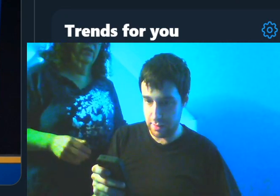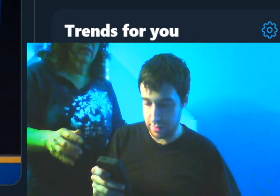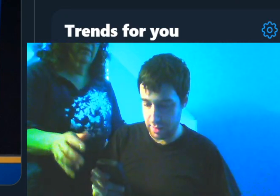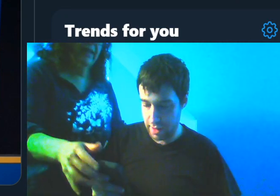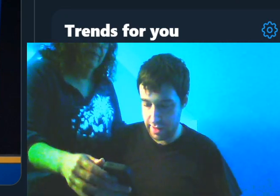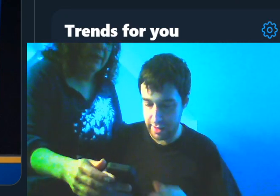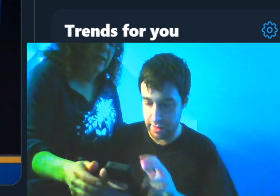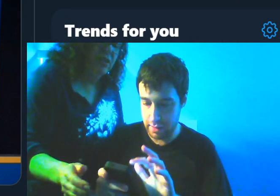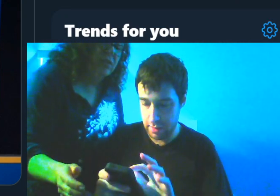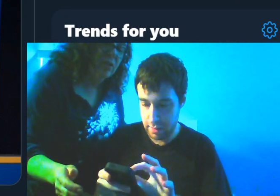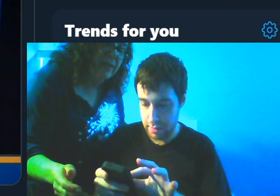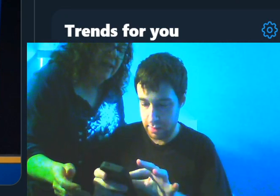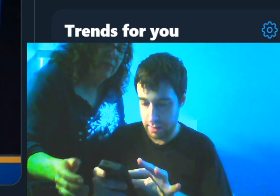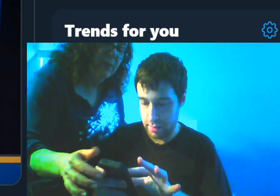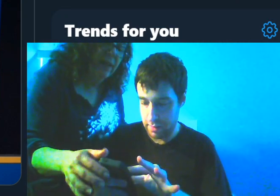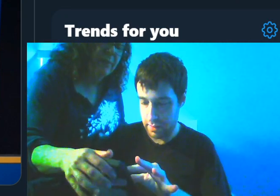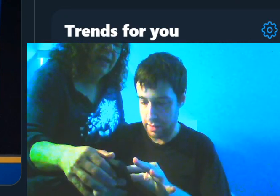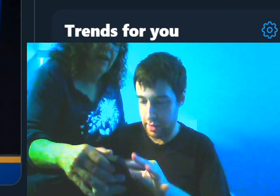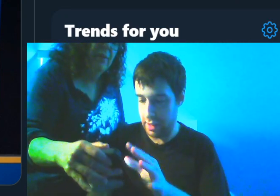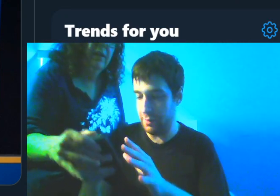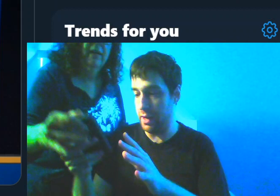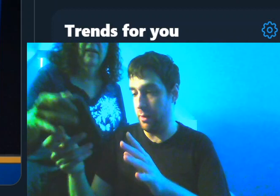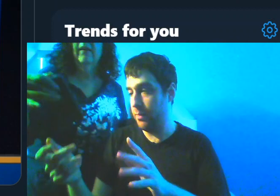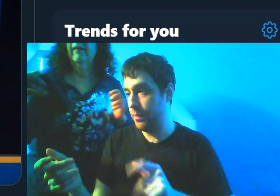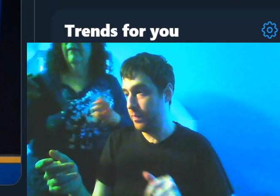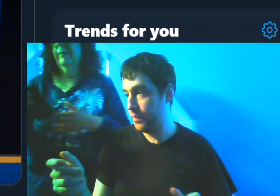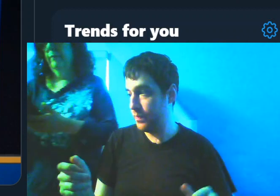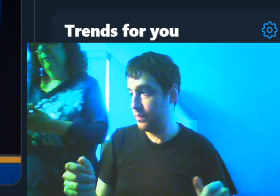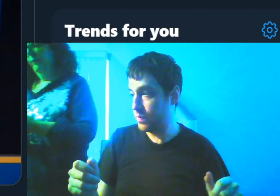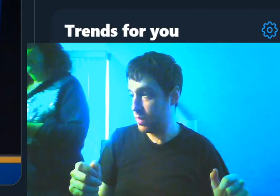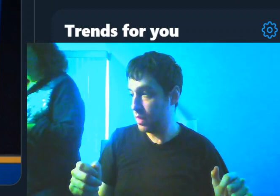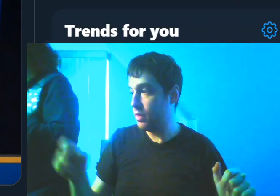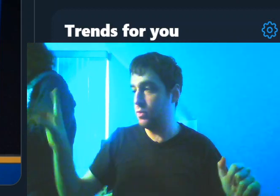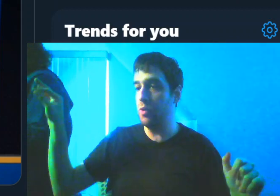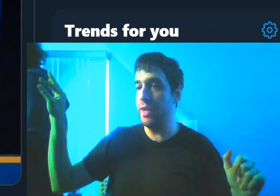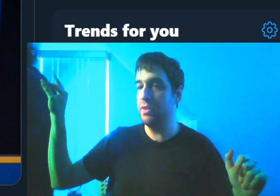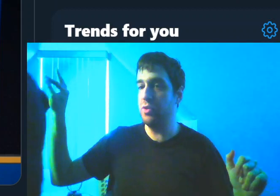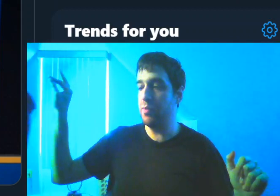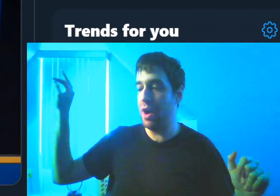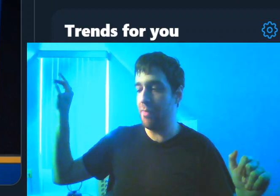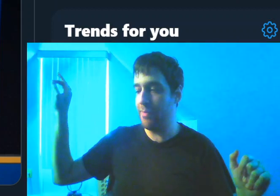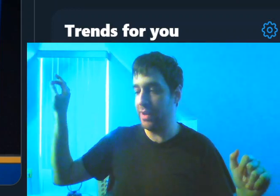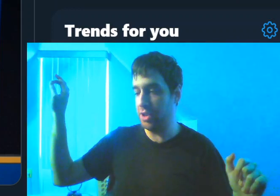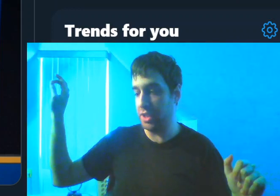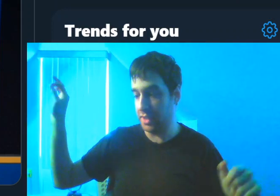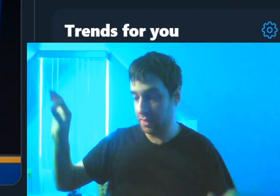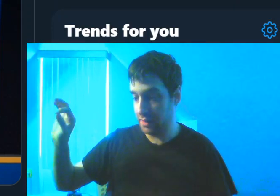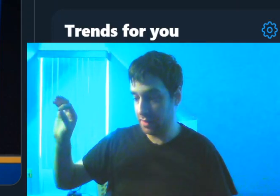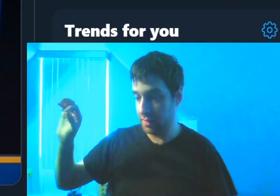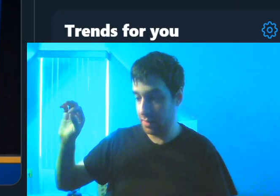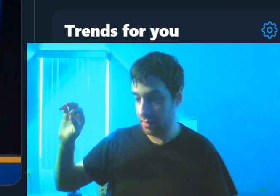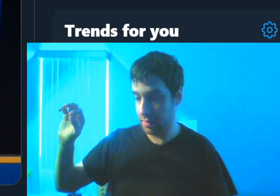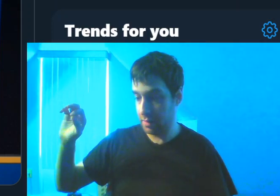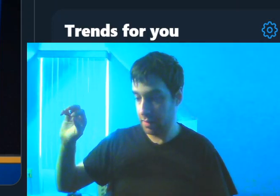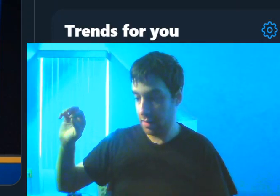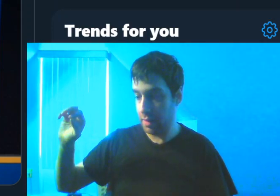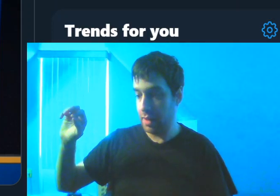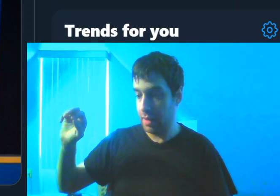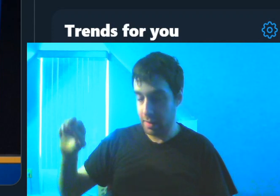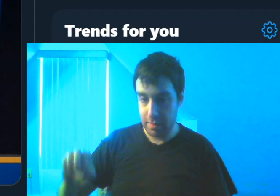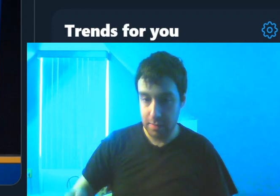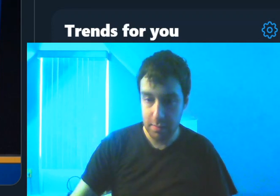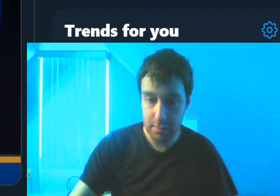Can you just make it bigger? Just do it now. Don't tell me how. Here we go. Zoom in, zoom out by pinching.